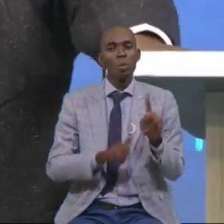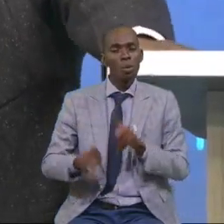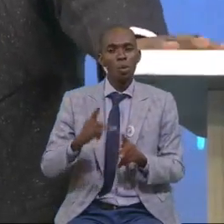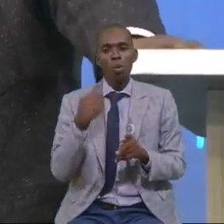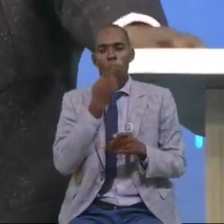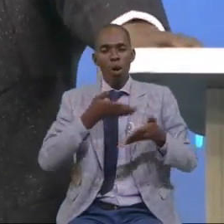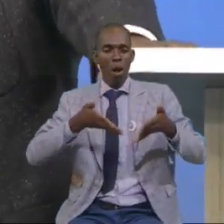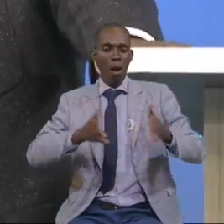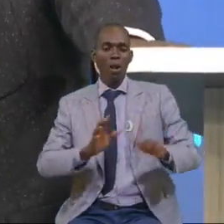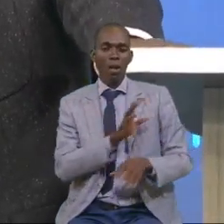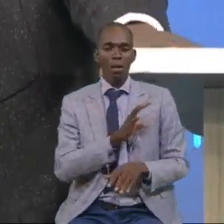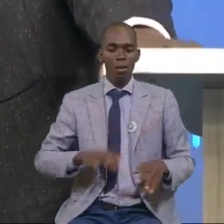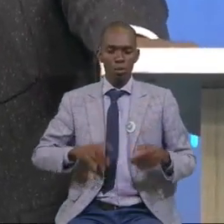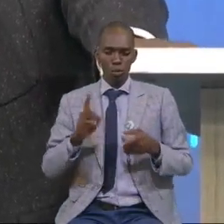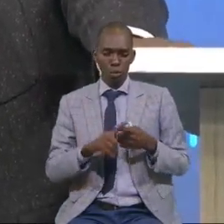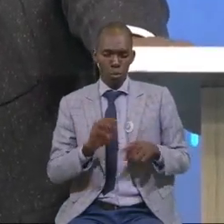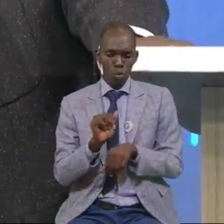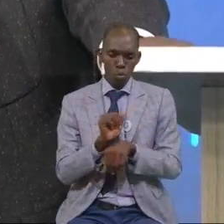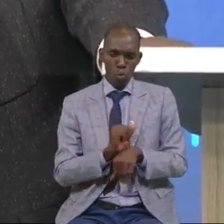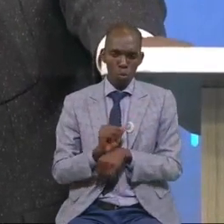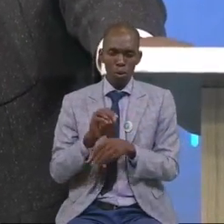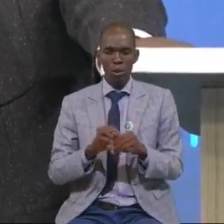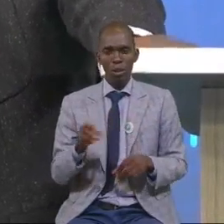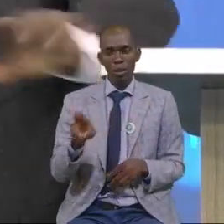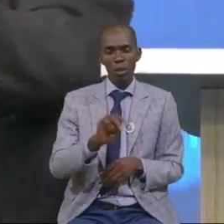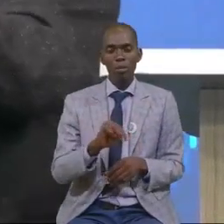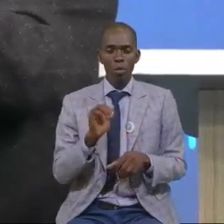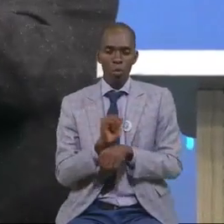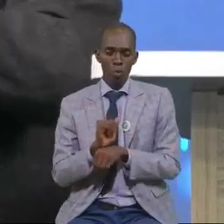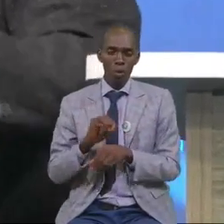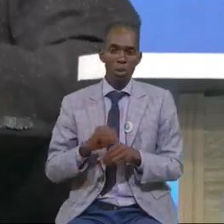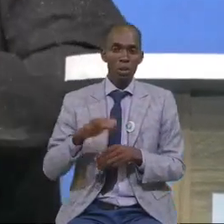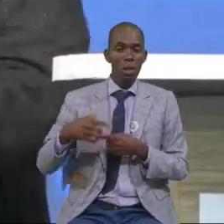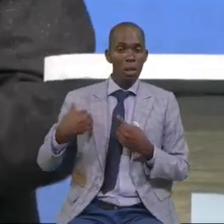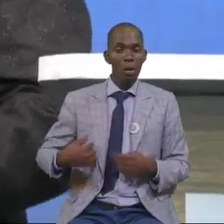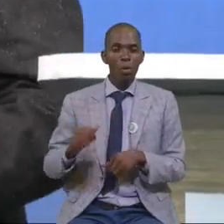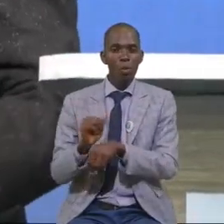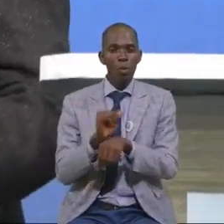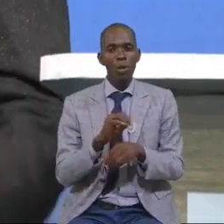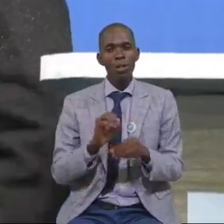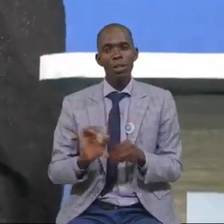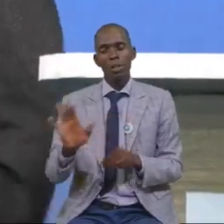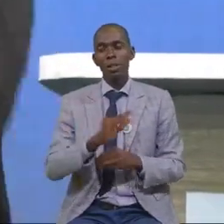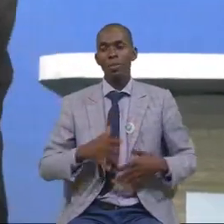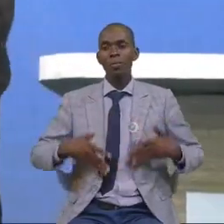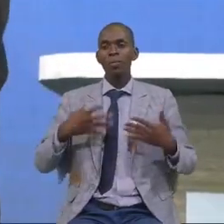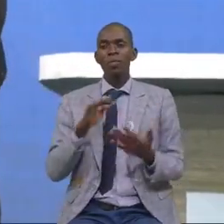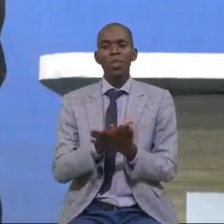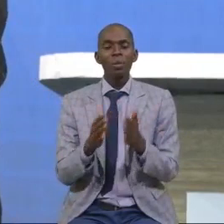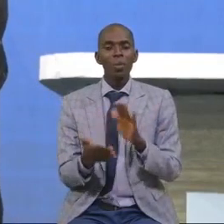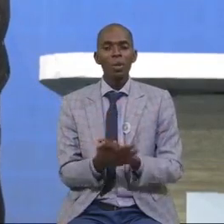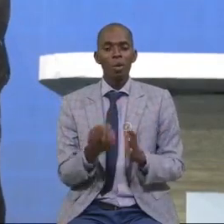to walk in them, to walk in their heart, to walk in their lives, and they become righteous